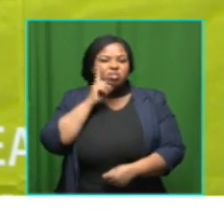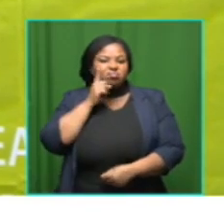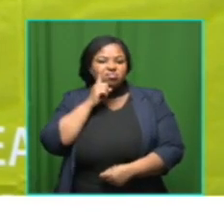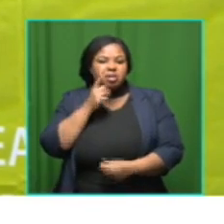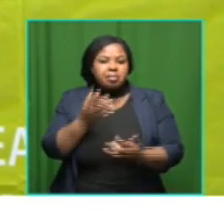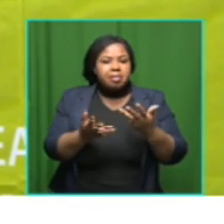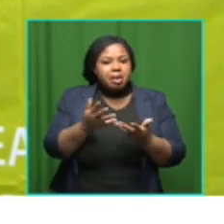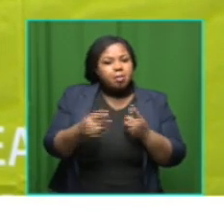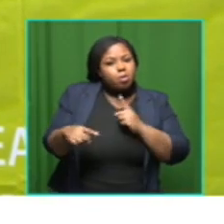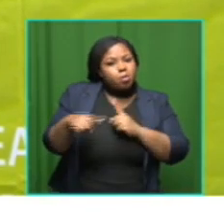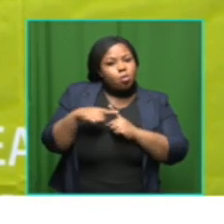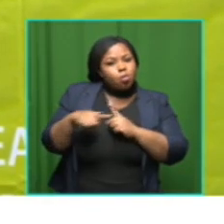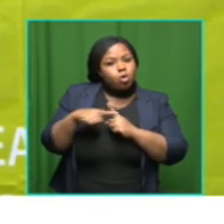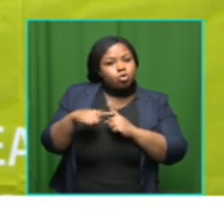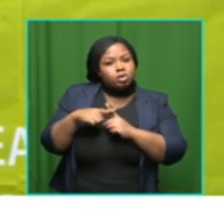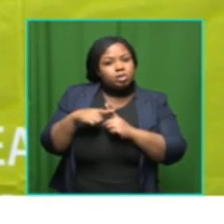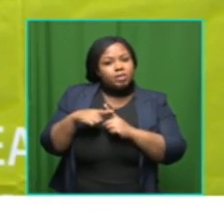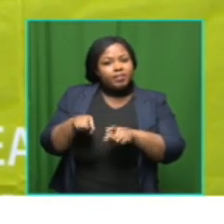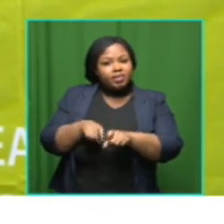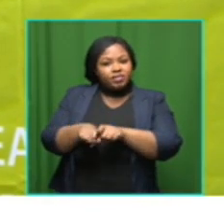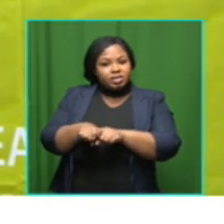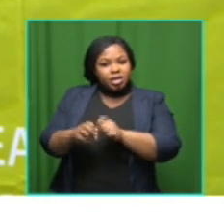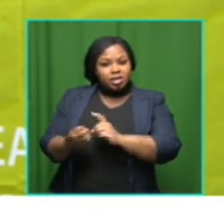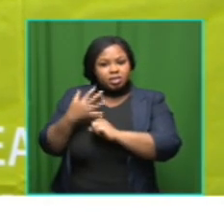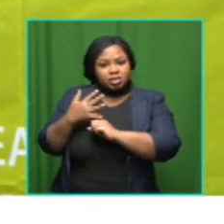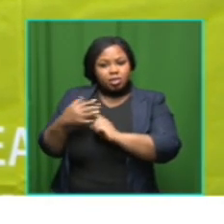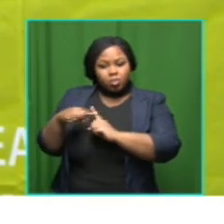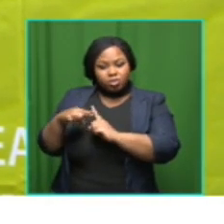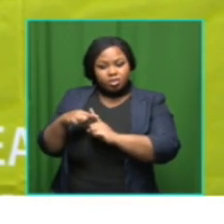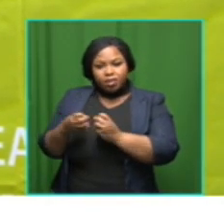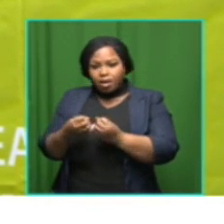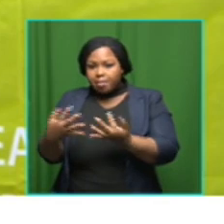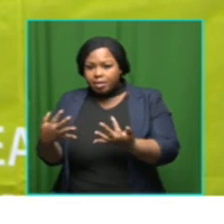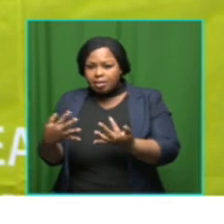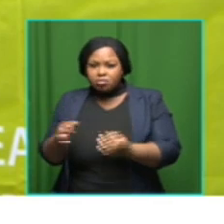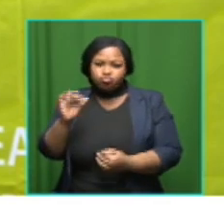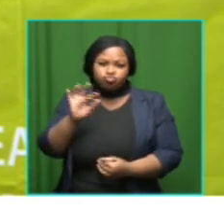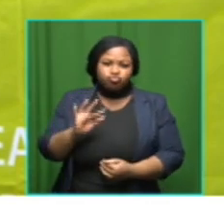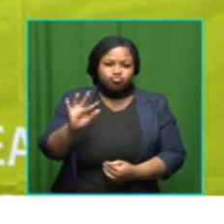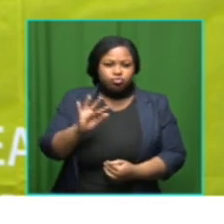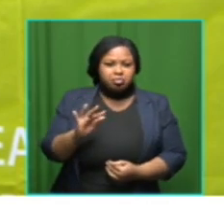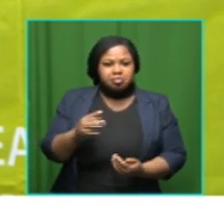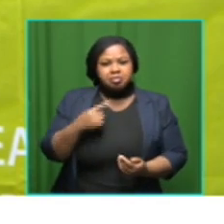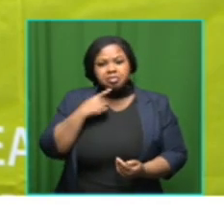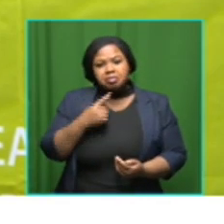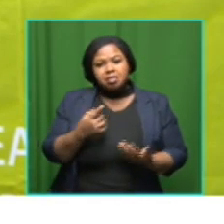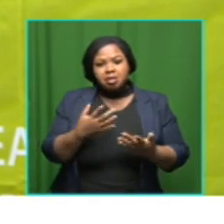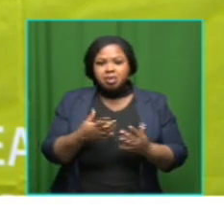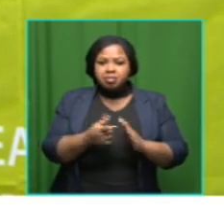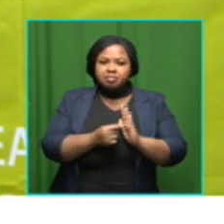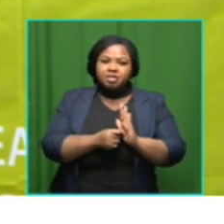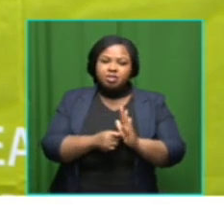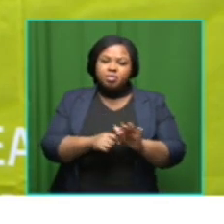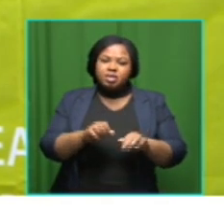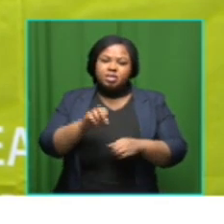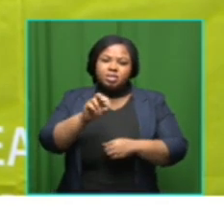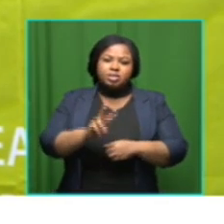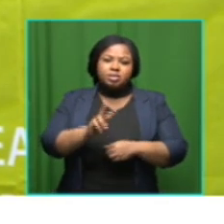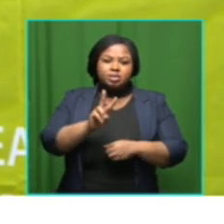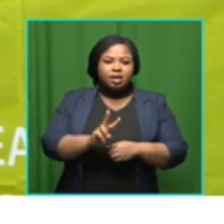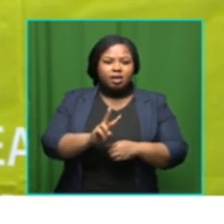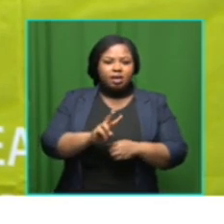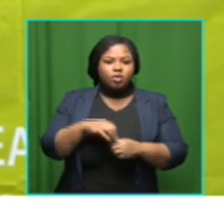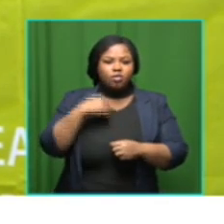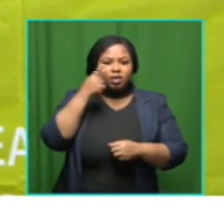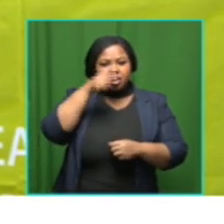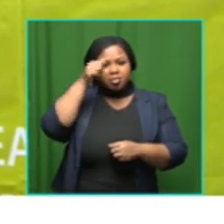In terms of those figures, for example, they would have anticipated that by the 2nd of April, we could